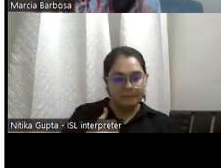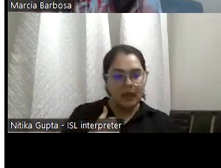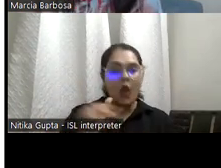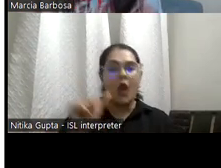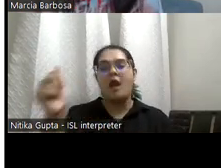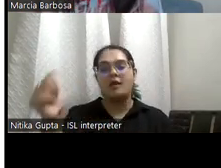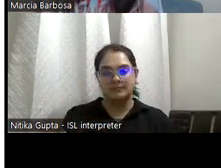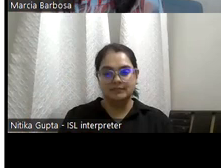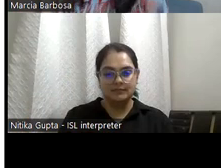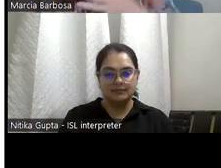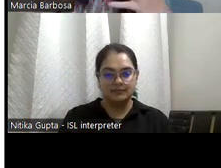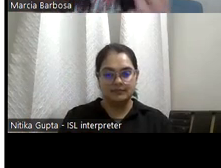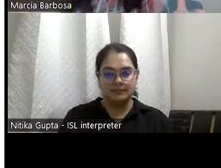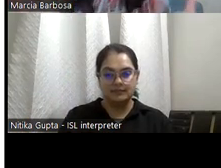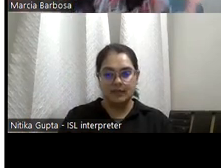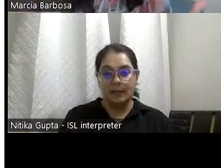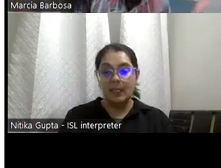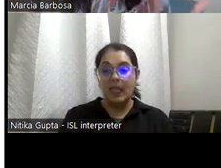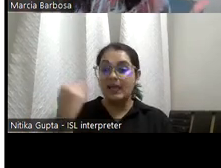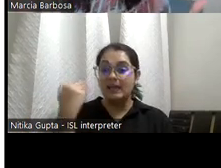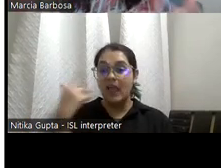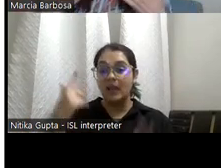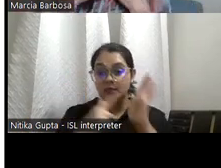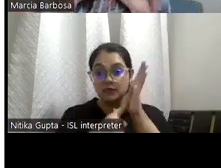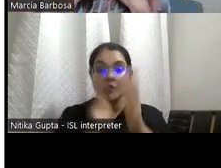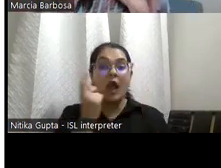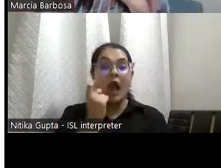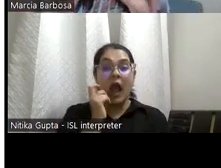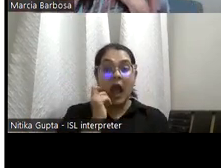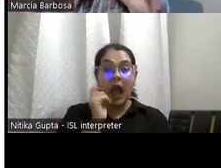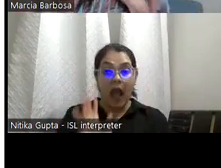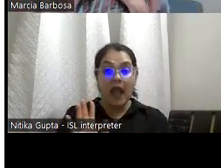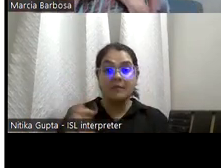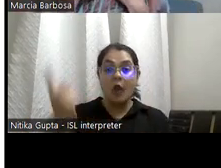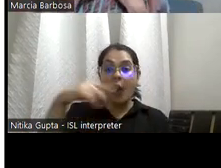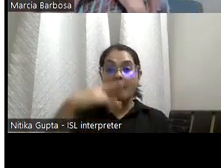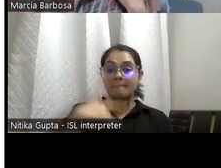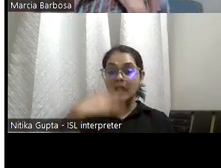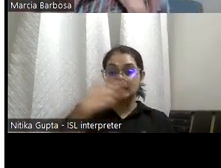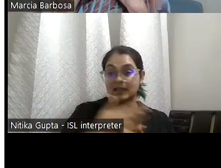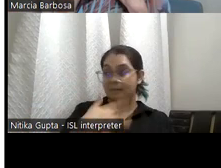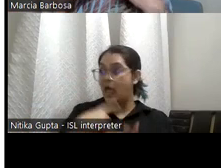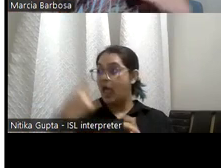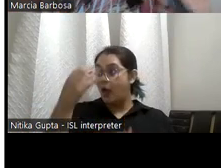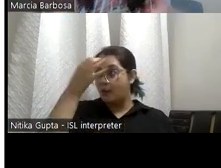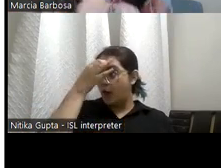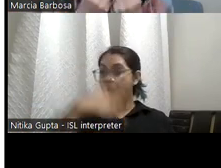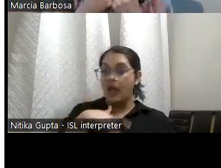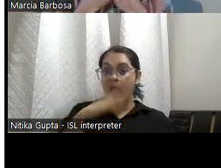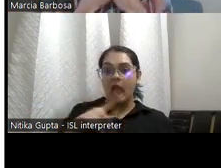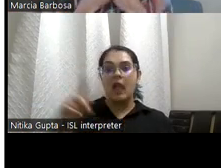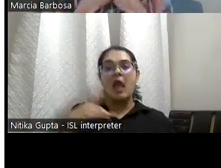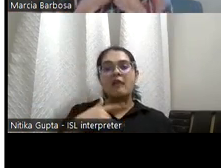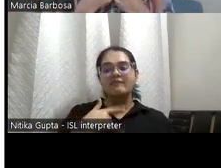Carolina. And when you show to the man the type of challenge that we face, they feel